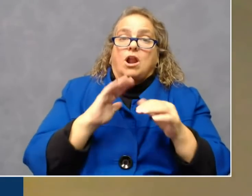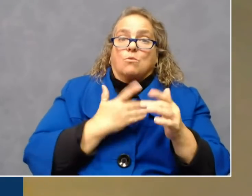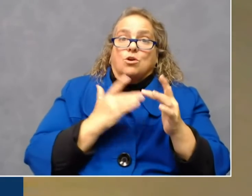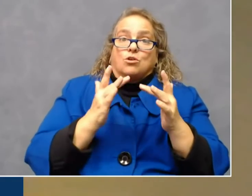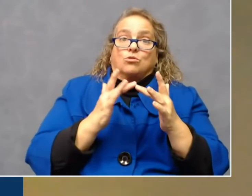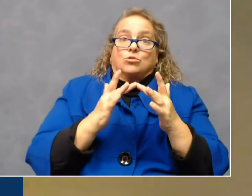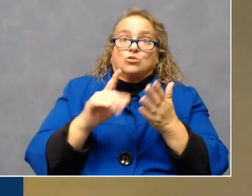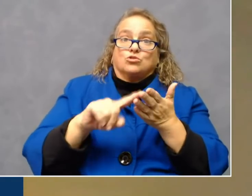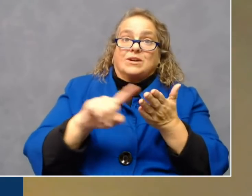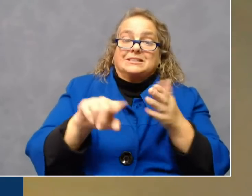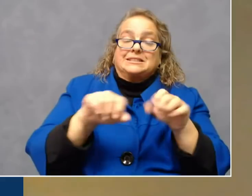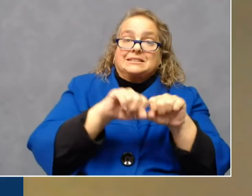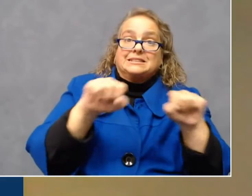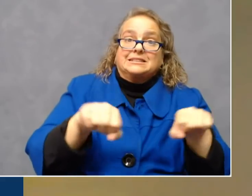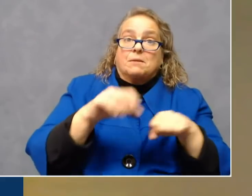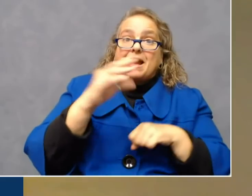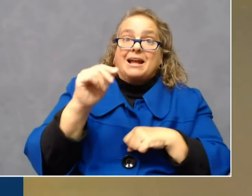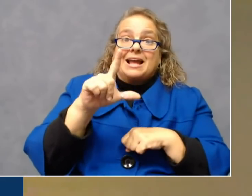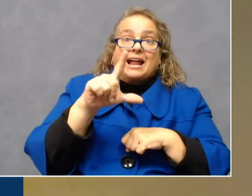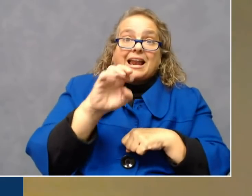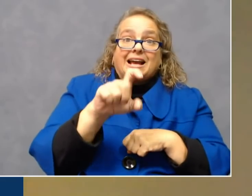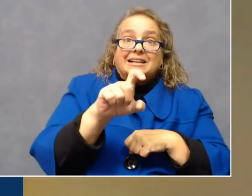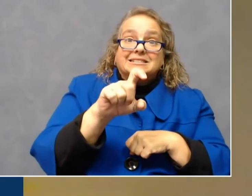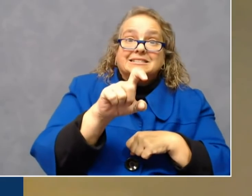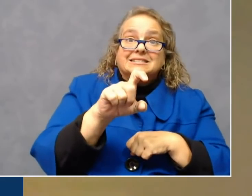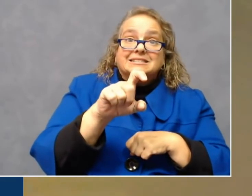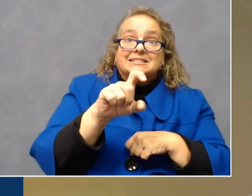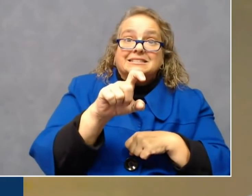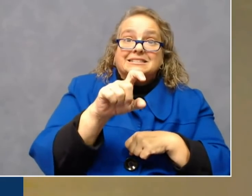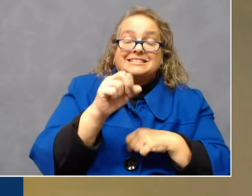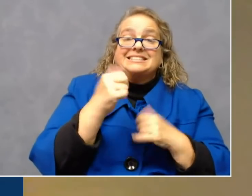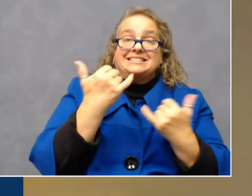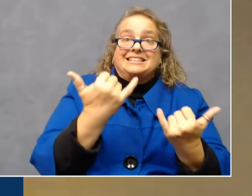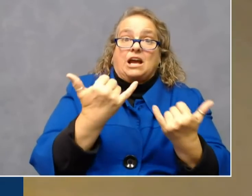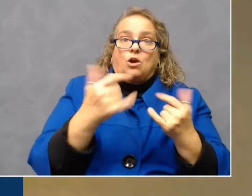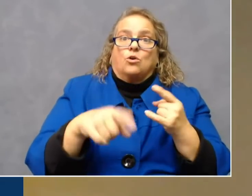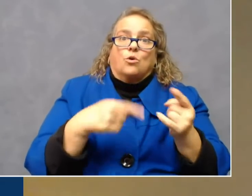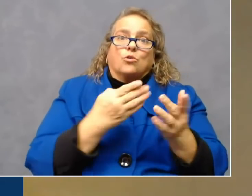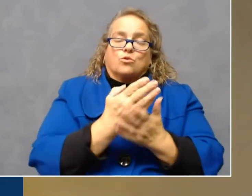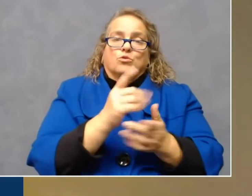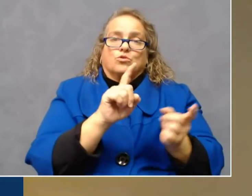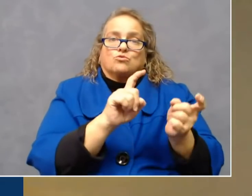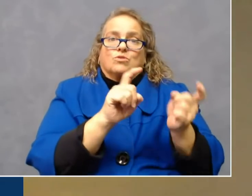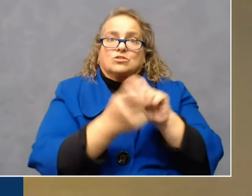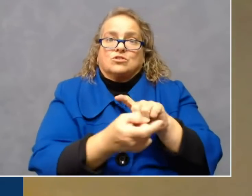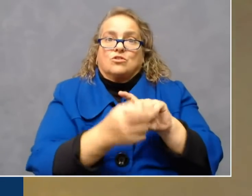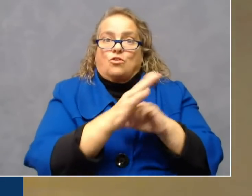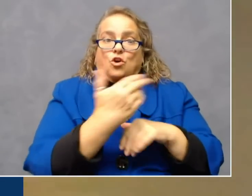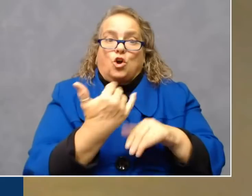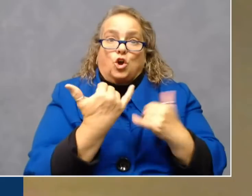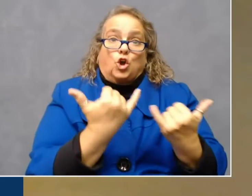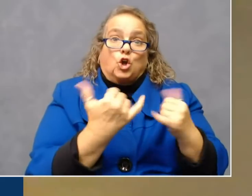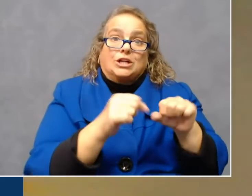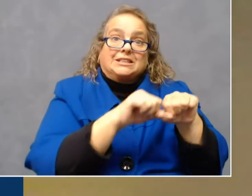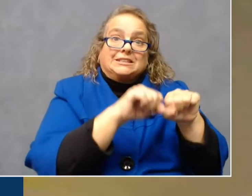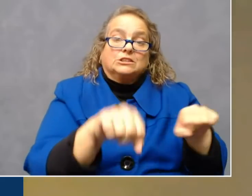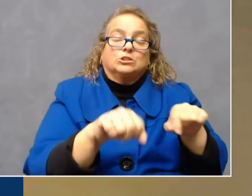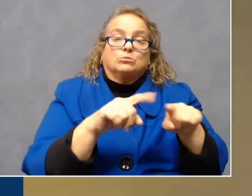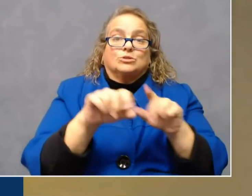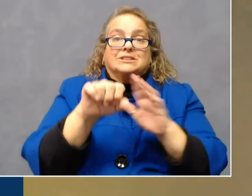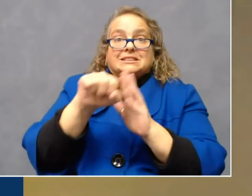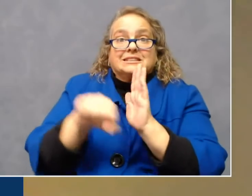Lexington is just stood up and is going through the transition from their current system to the state system. So we